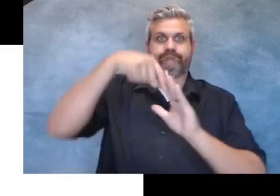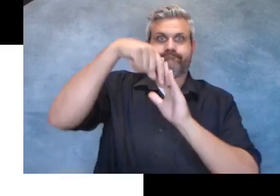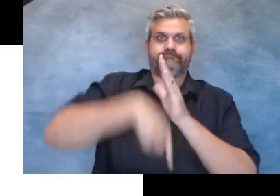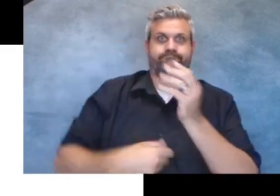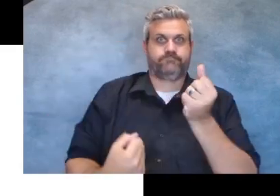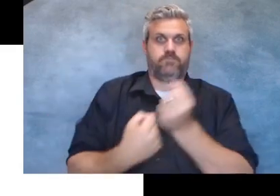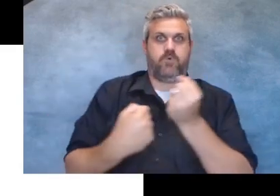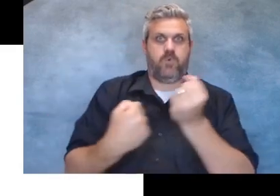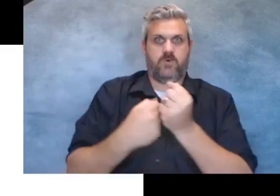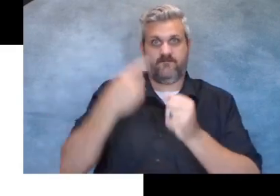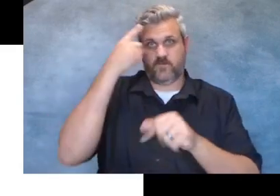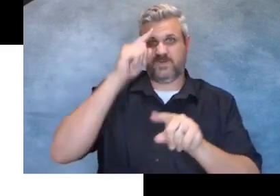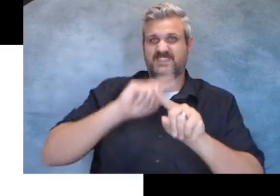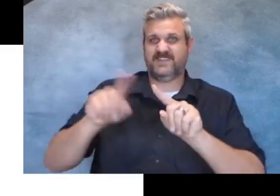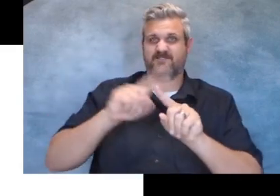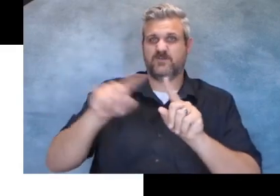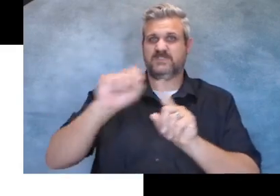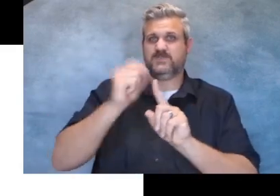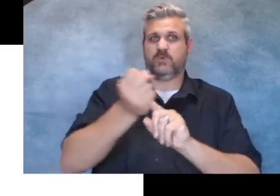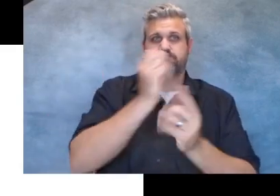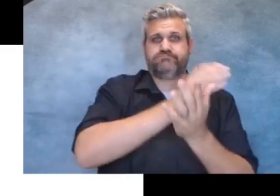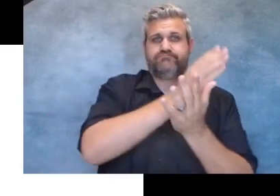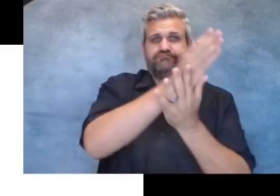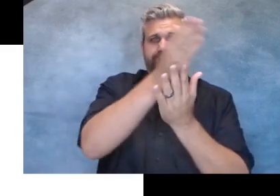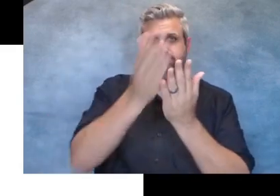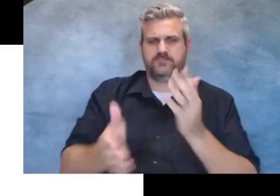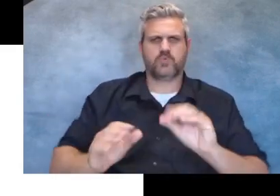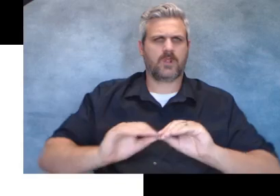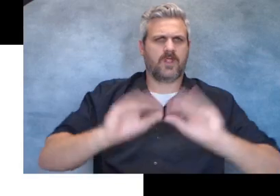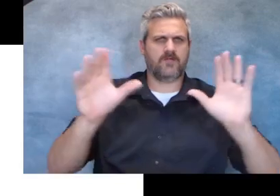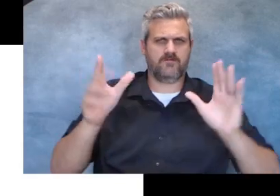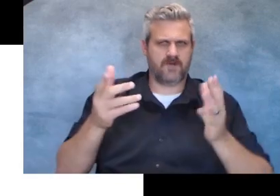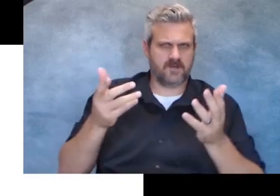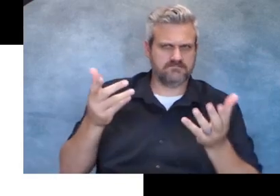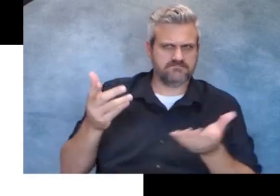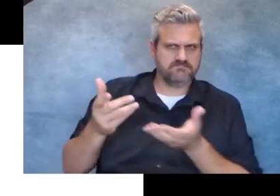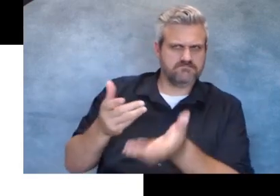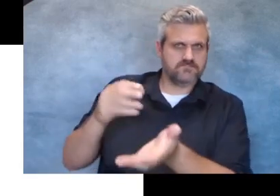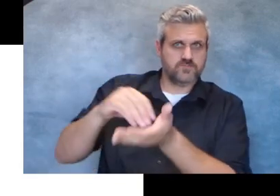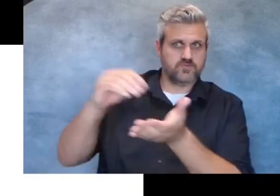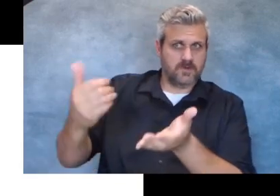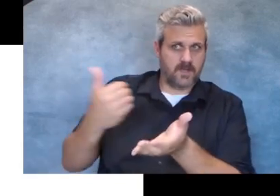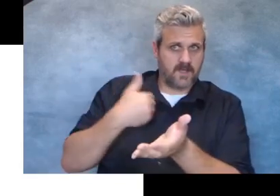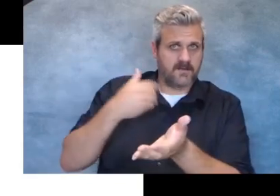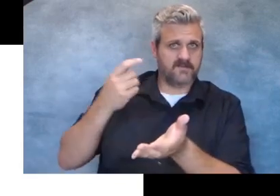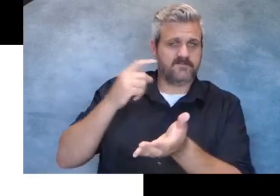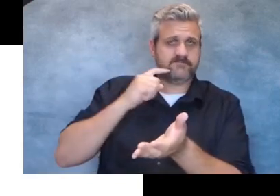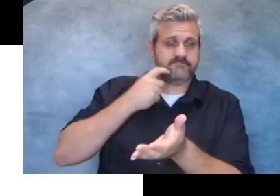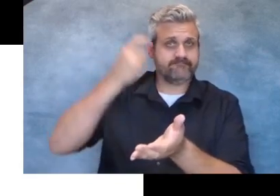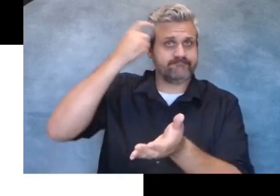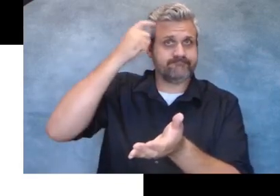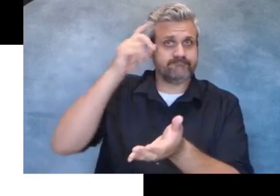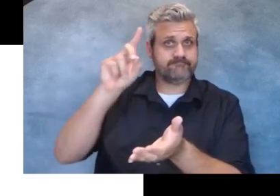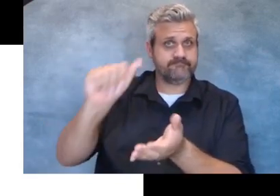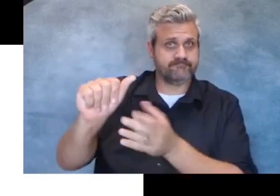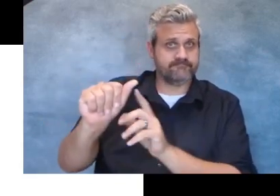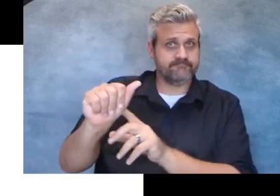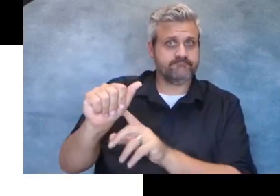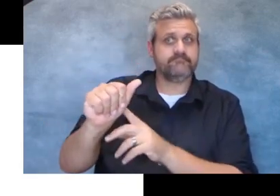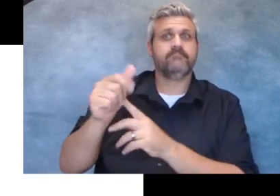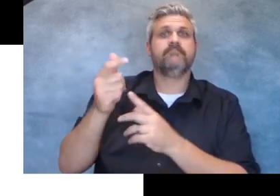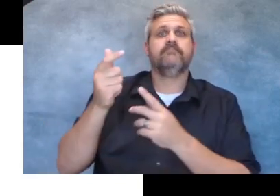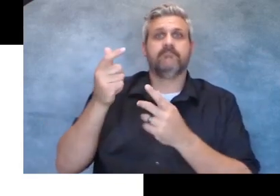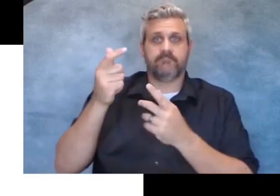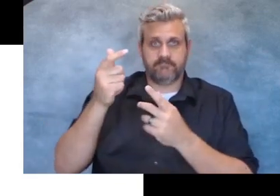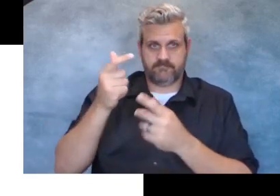intensive support across multiple settings. To clarify what a student has a significant cognitive disability